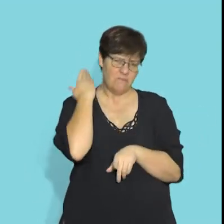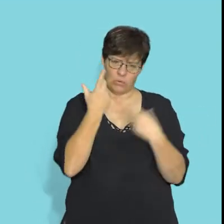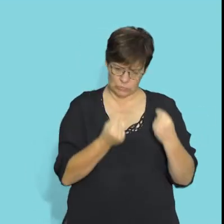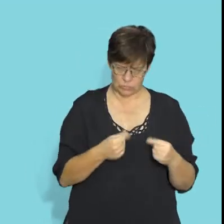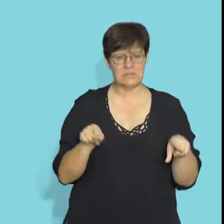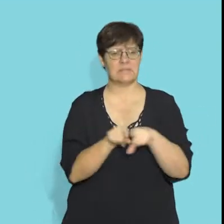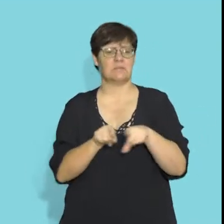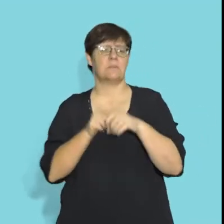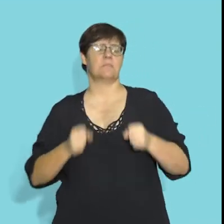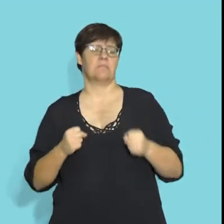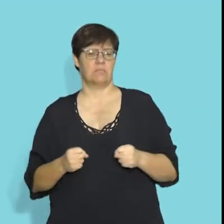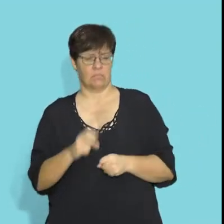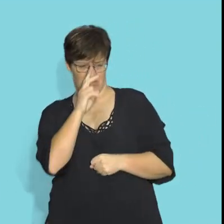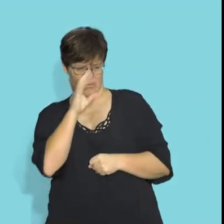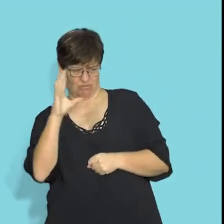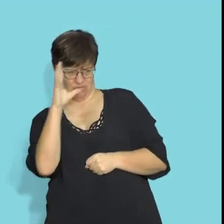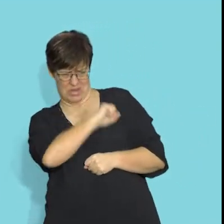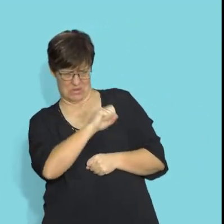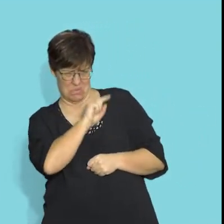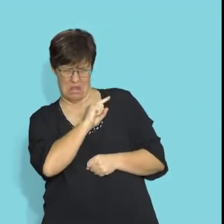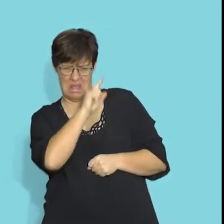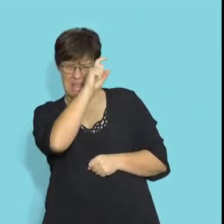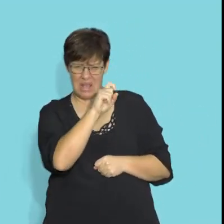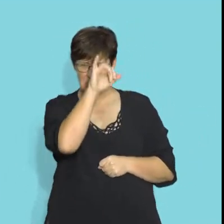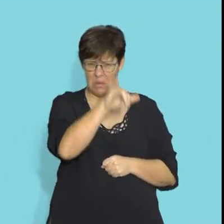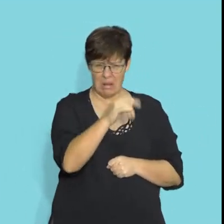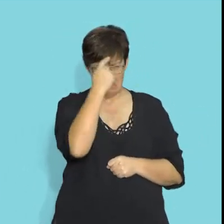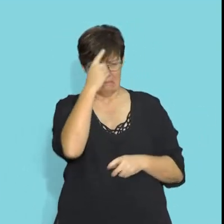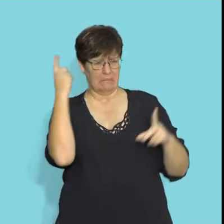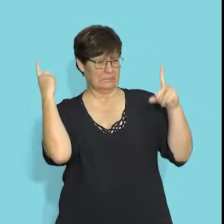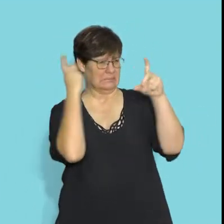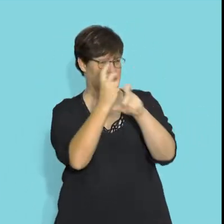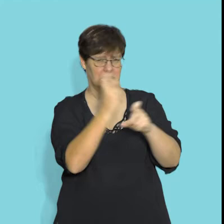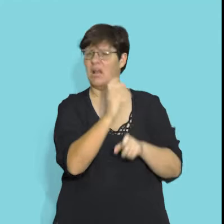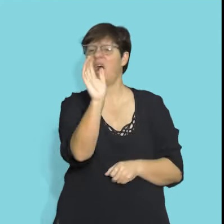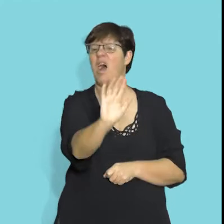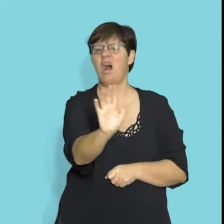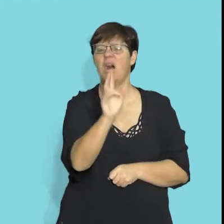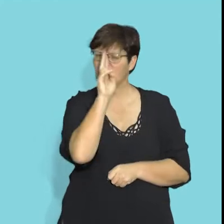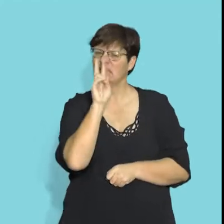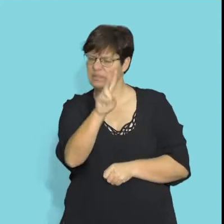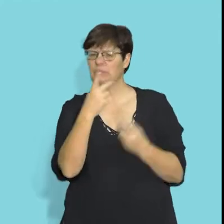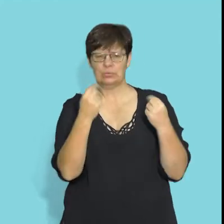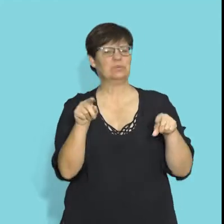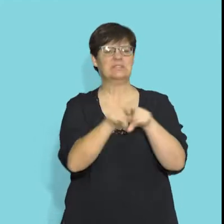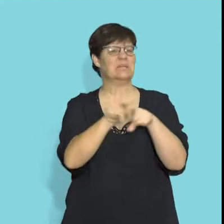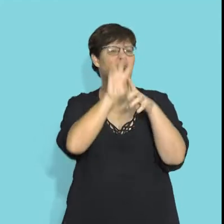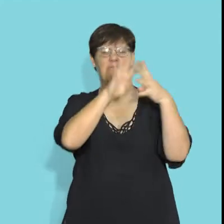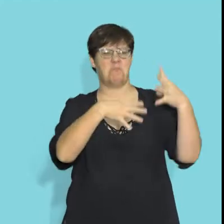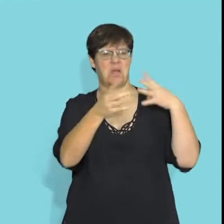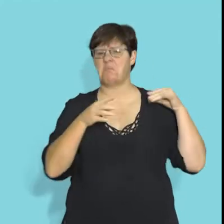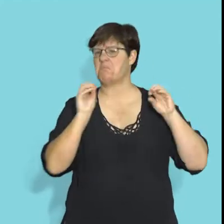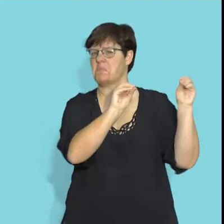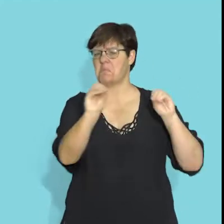did. It looks a little bit strange because there's x and y's, but it's not. It's exactly what we've done, and we're going to use exactly the same formula.